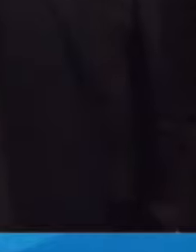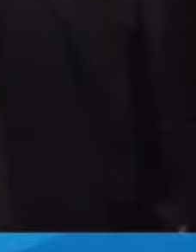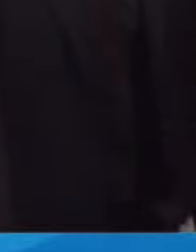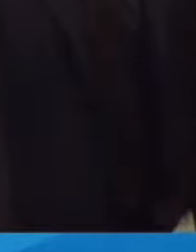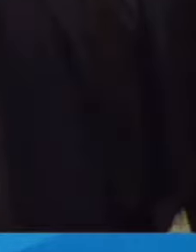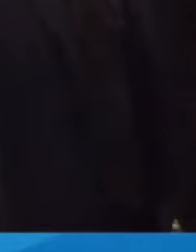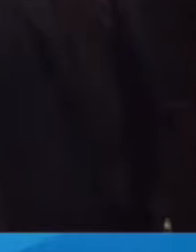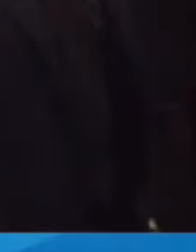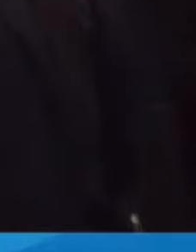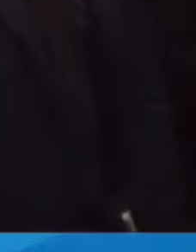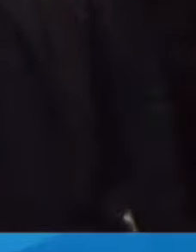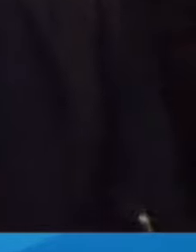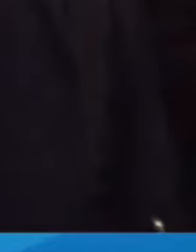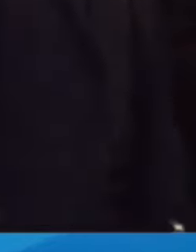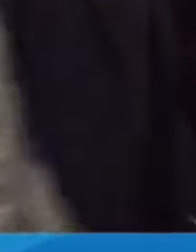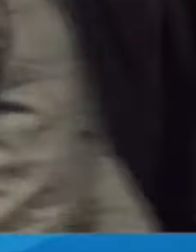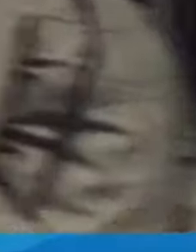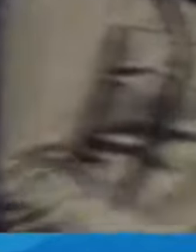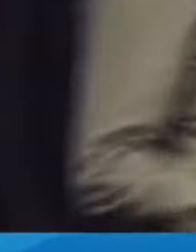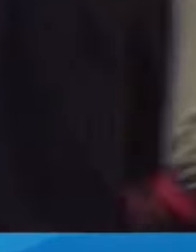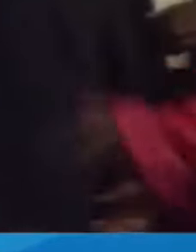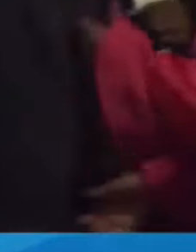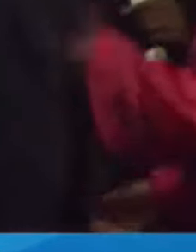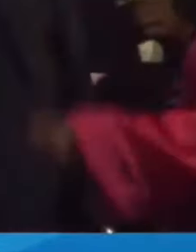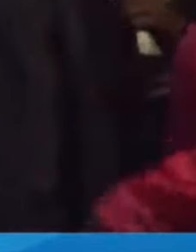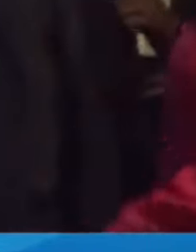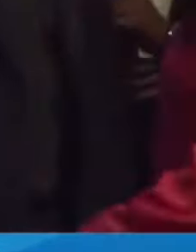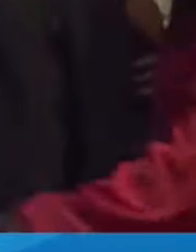gift I was so caught